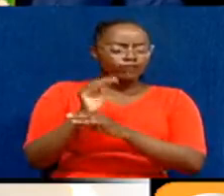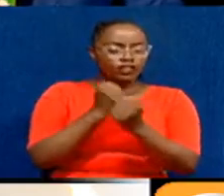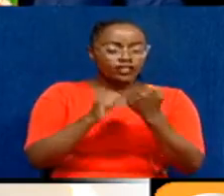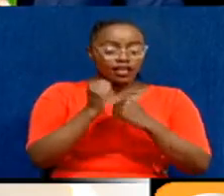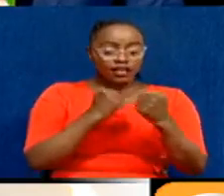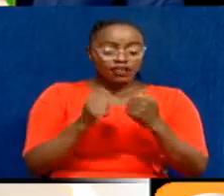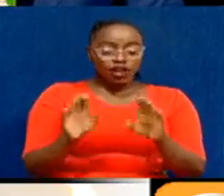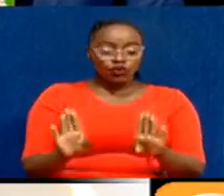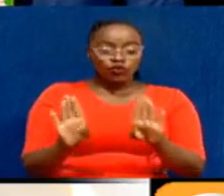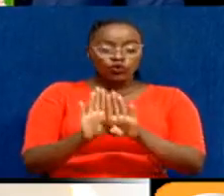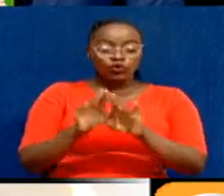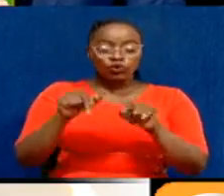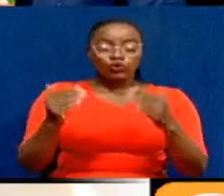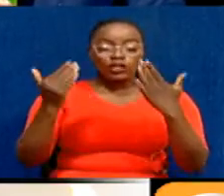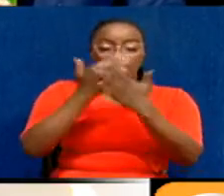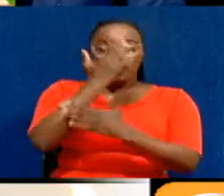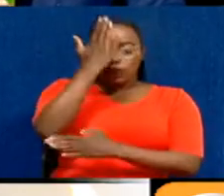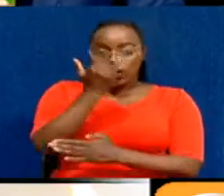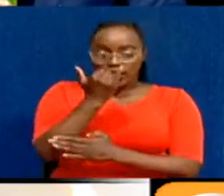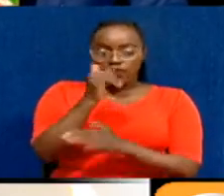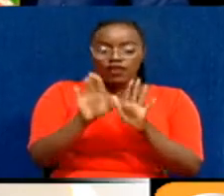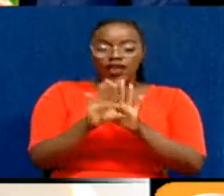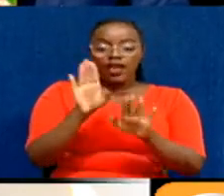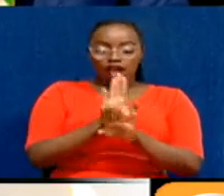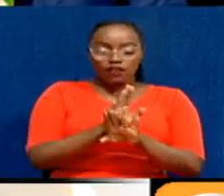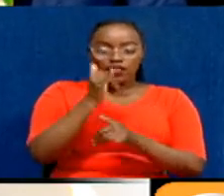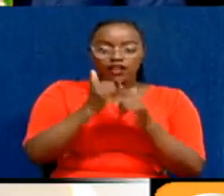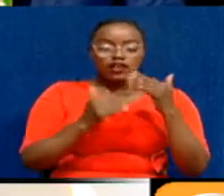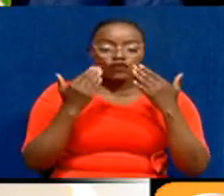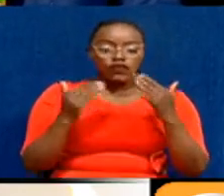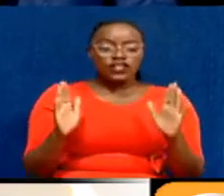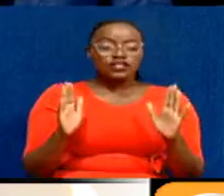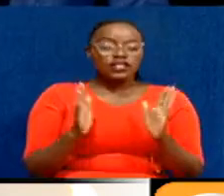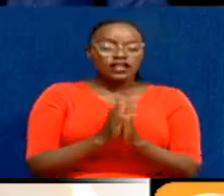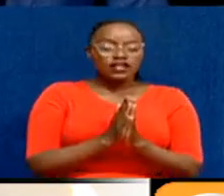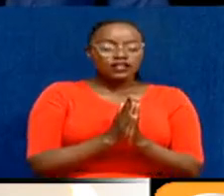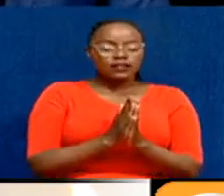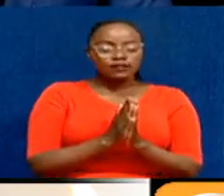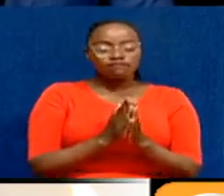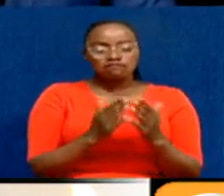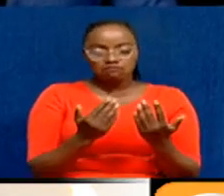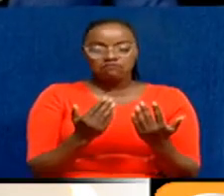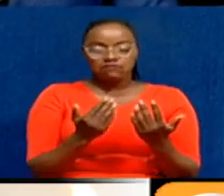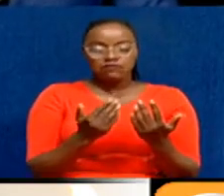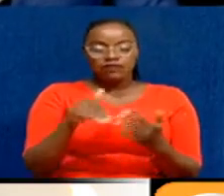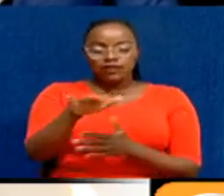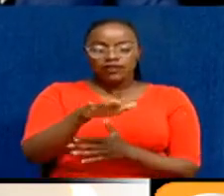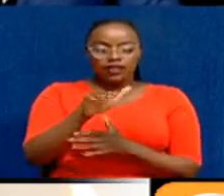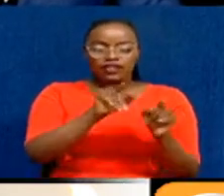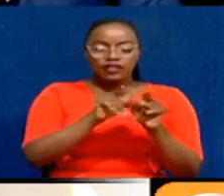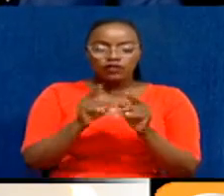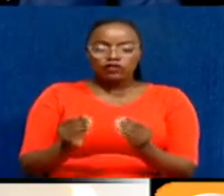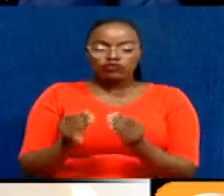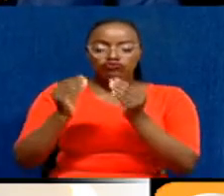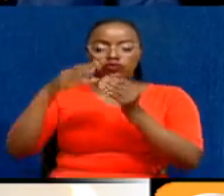has been closed for tonight, because everything has been completed and the grounds handed